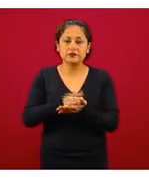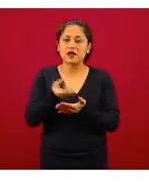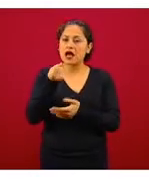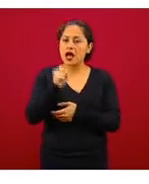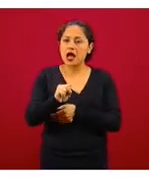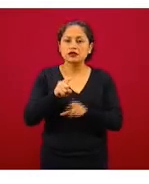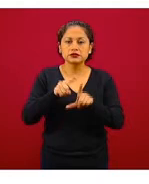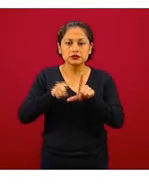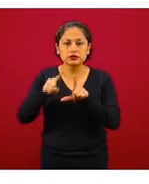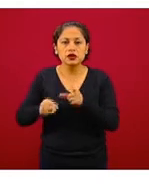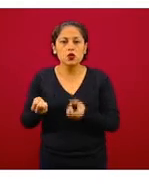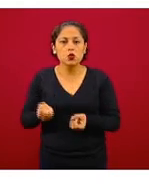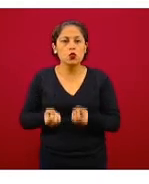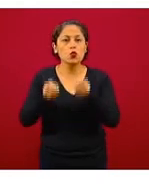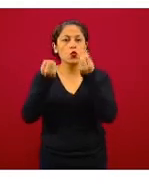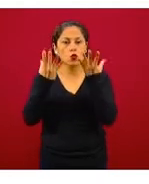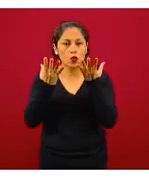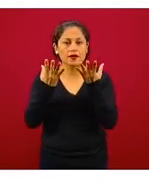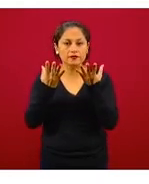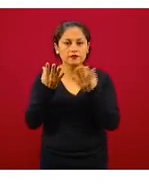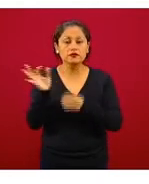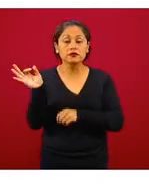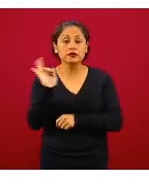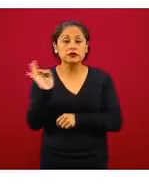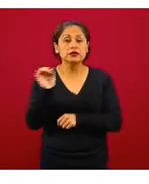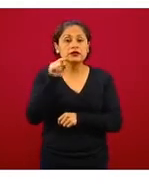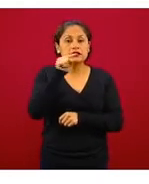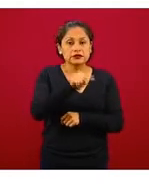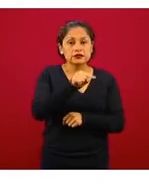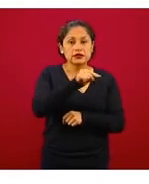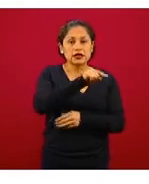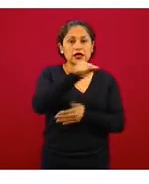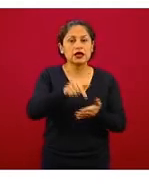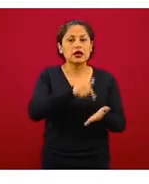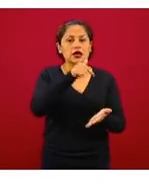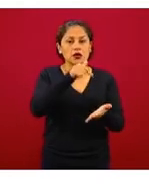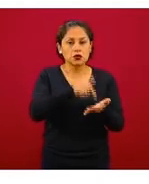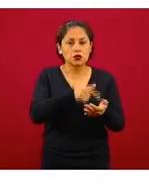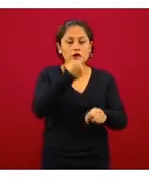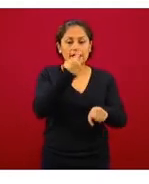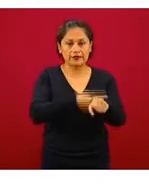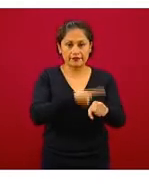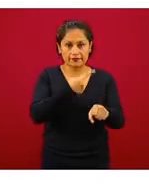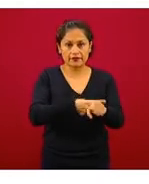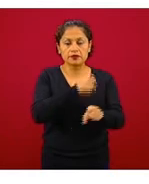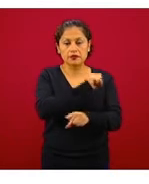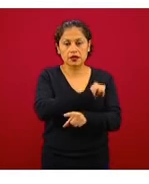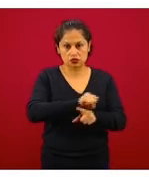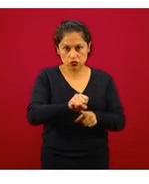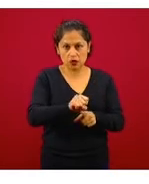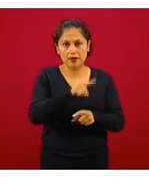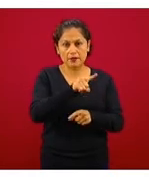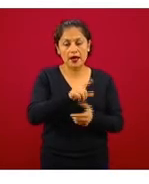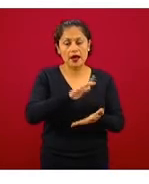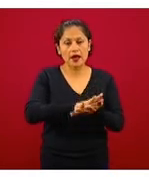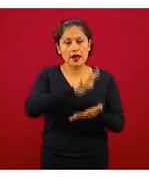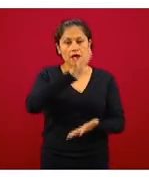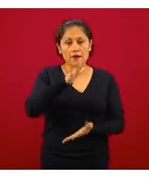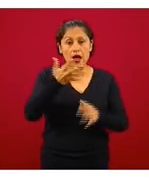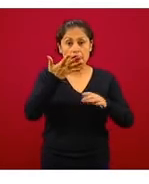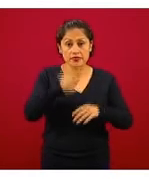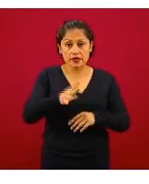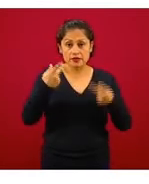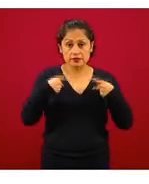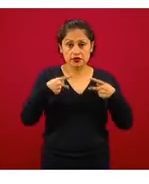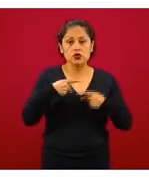distribución en When we términos de take a la look at probabilidad the de que ocurran como distribution casos here, I leves, can tell you that afortunadamente la enorme mayoría, casi fortunately, 9 de this is cada very 10